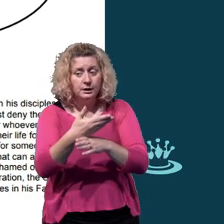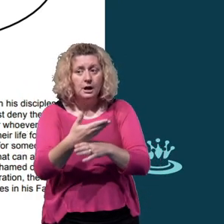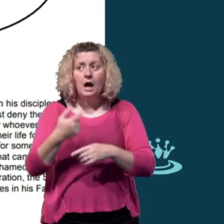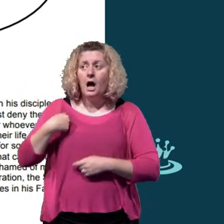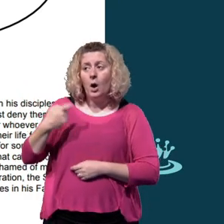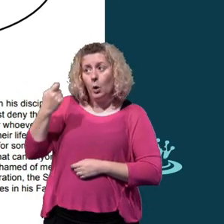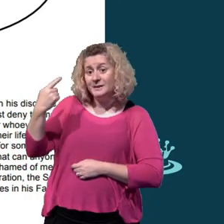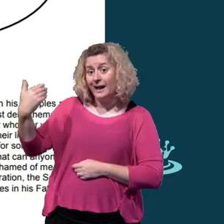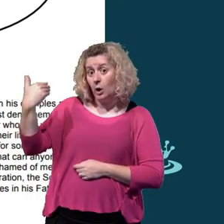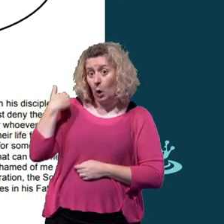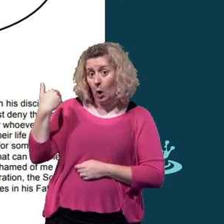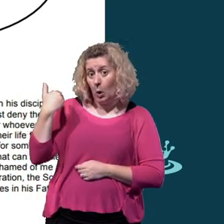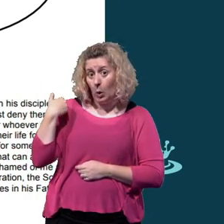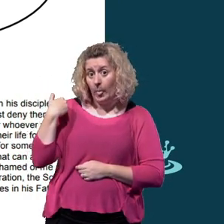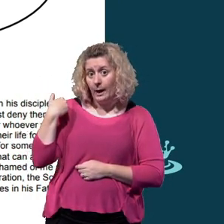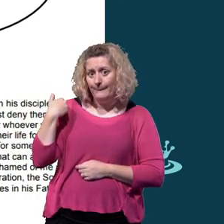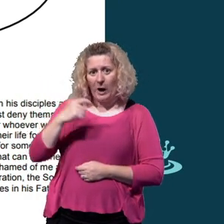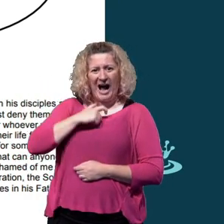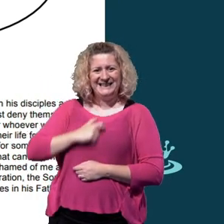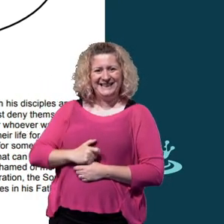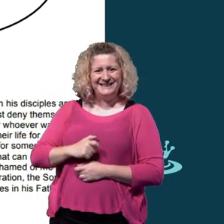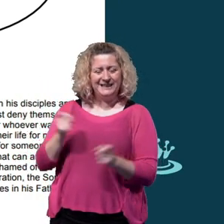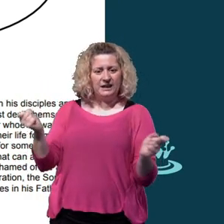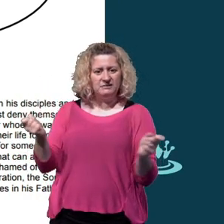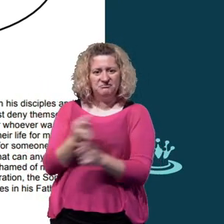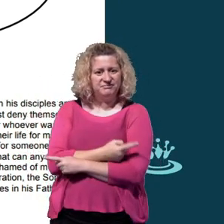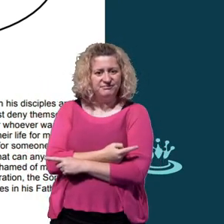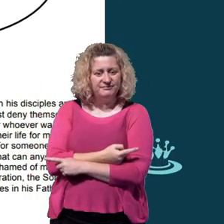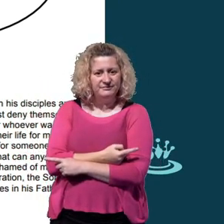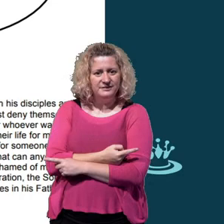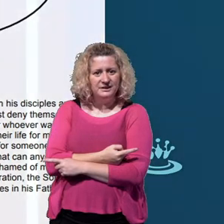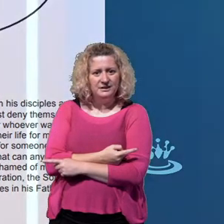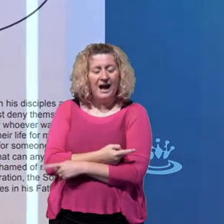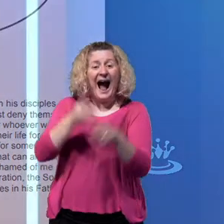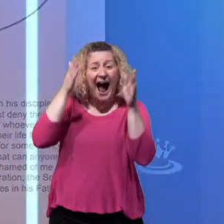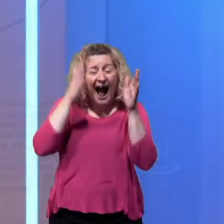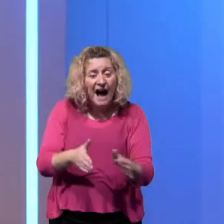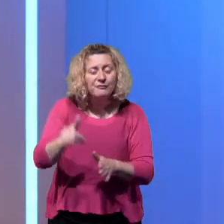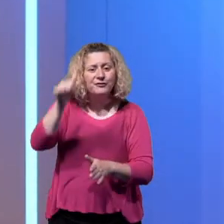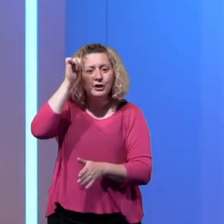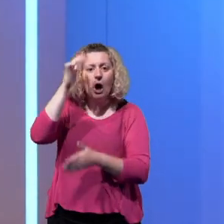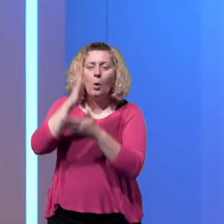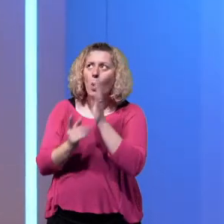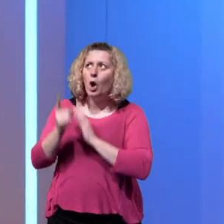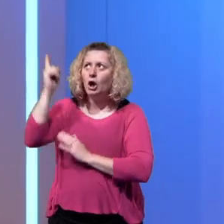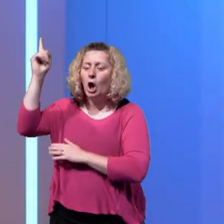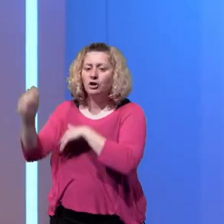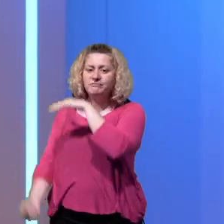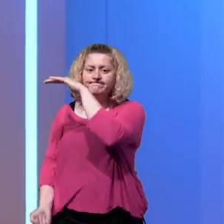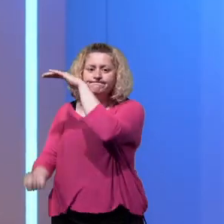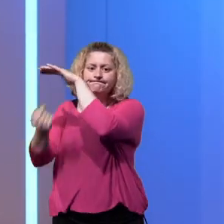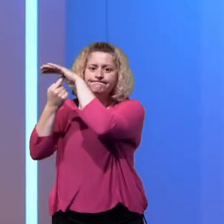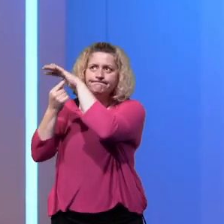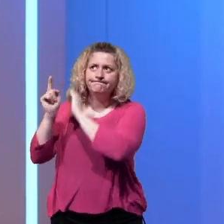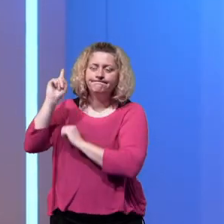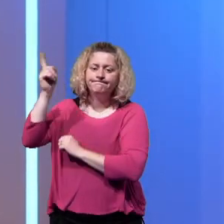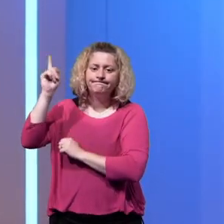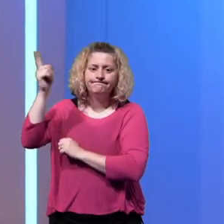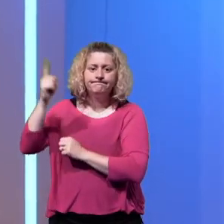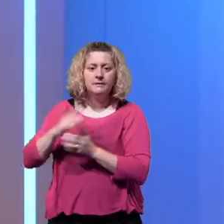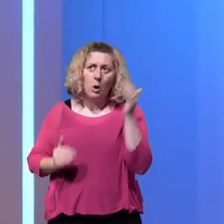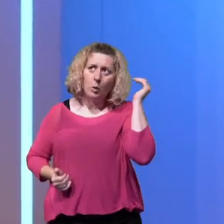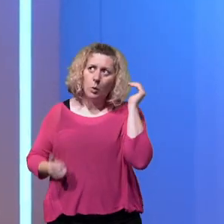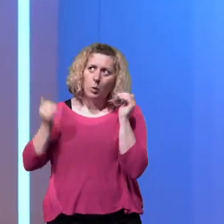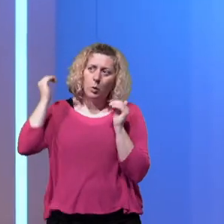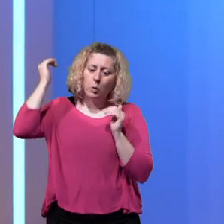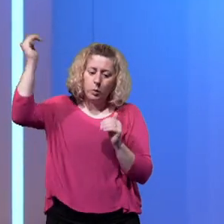is sovereign? You see, in my leadership, I've got to get he's sovereign. In my leadership, I've got to get grace. In